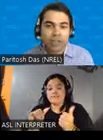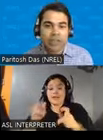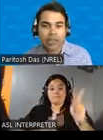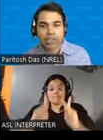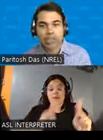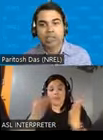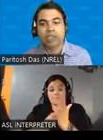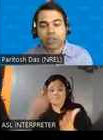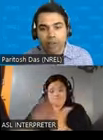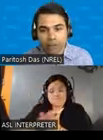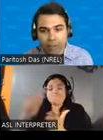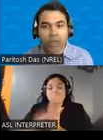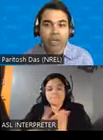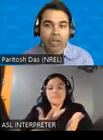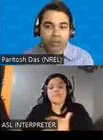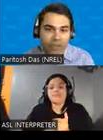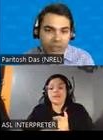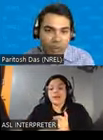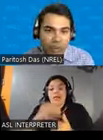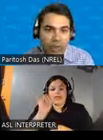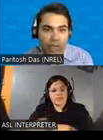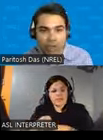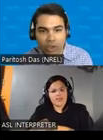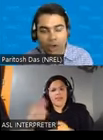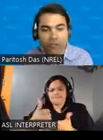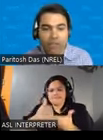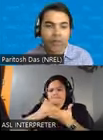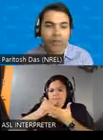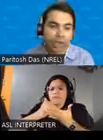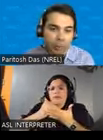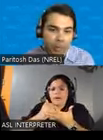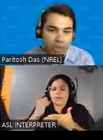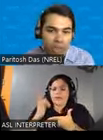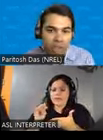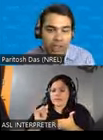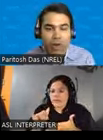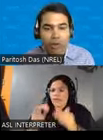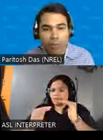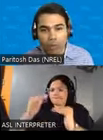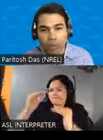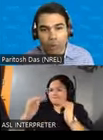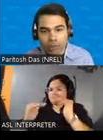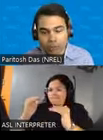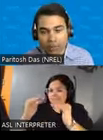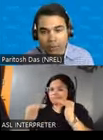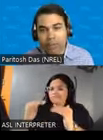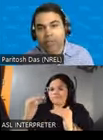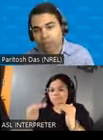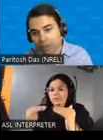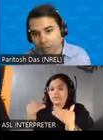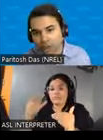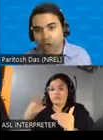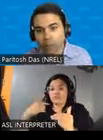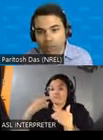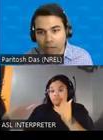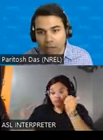These basically are statistical representative agents, which are a range of different attributes that contribute towards developing